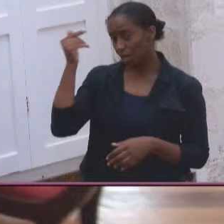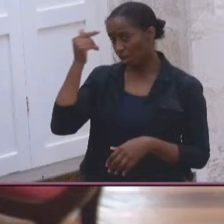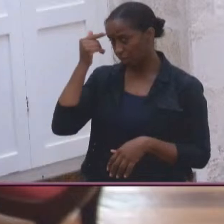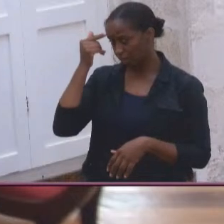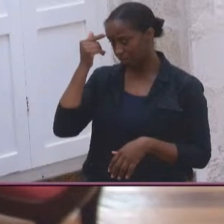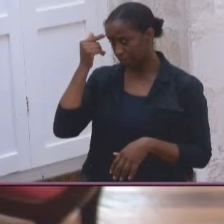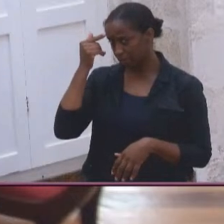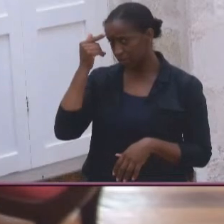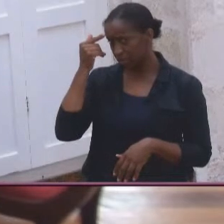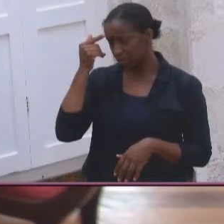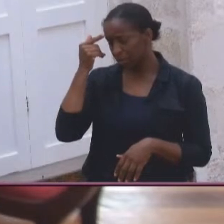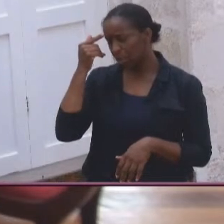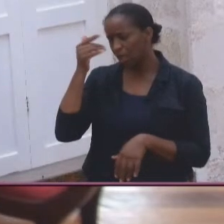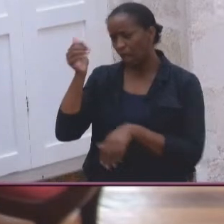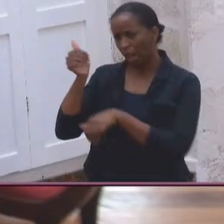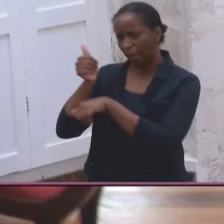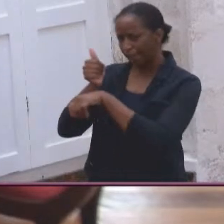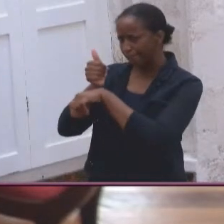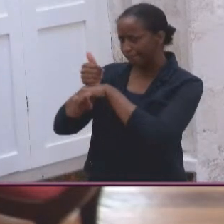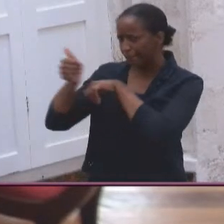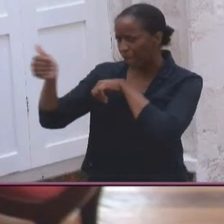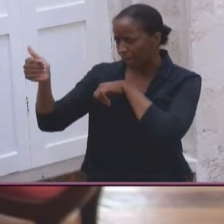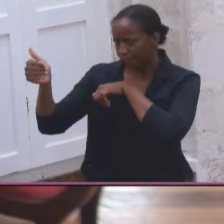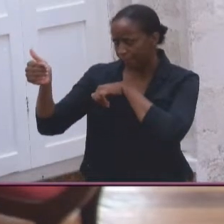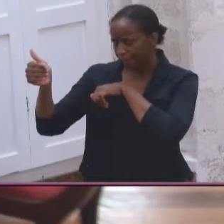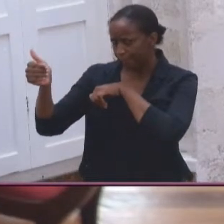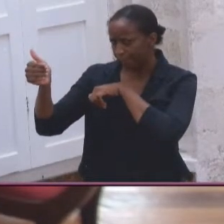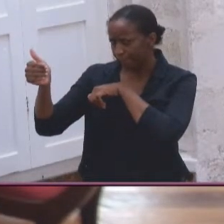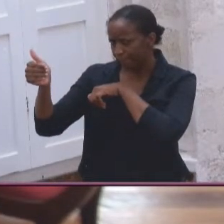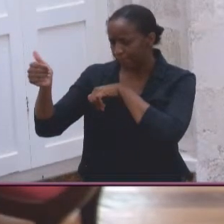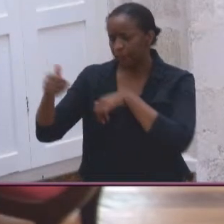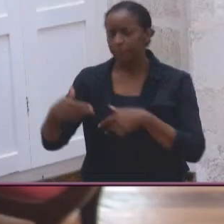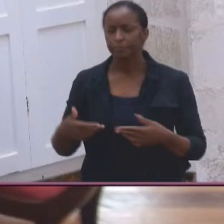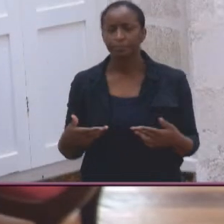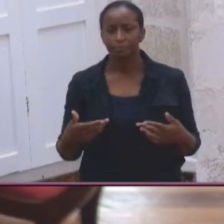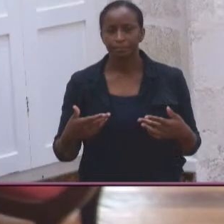is going on in Barbados, especially in terms of cleanliness.